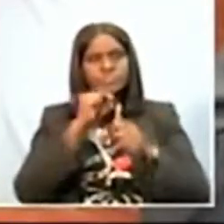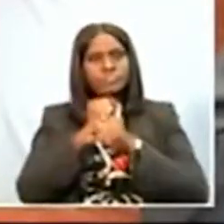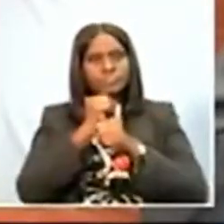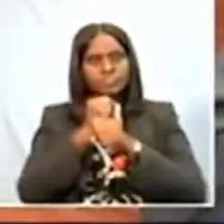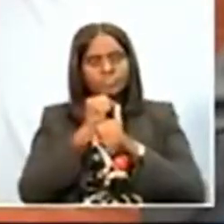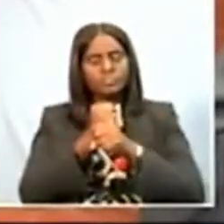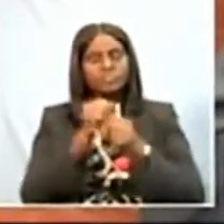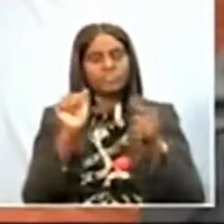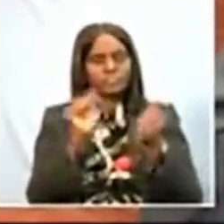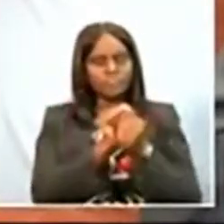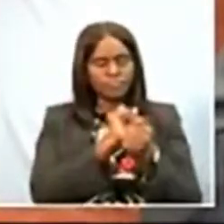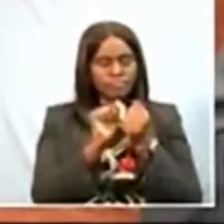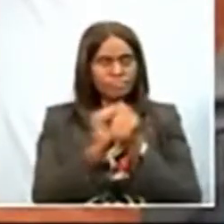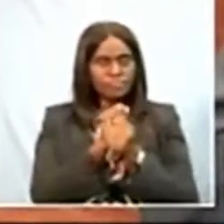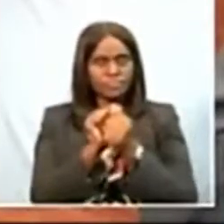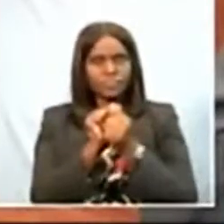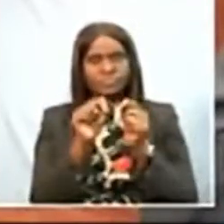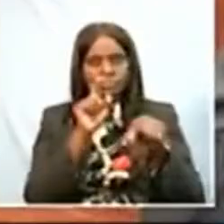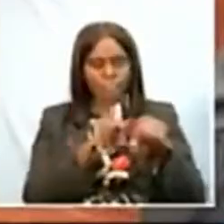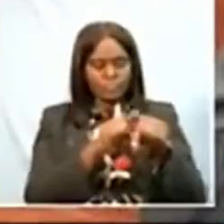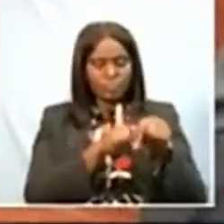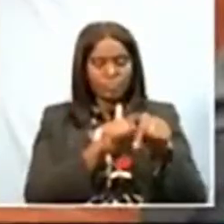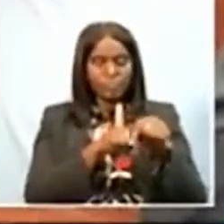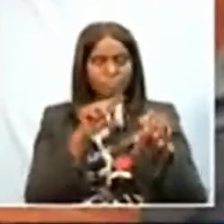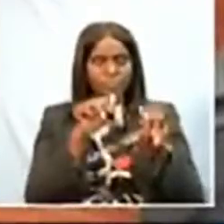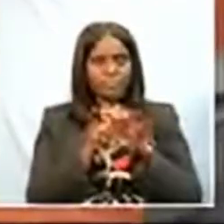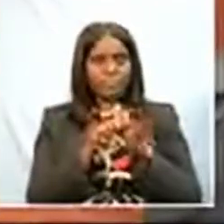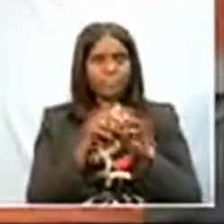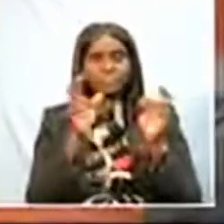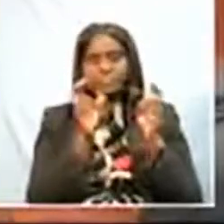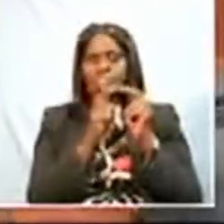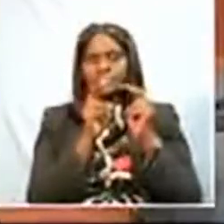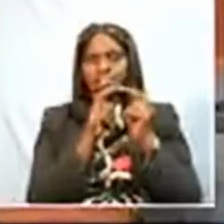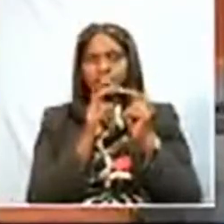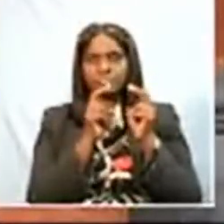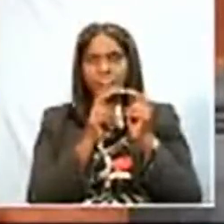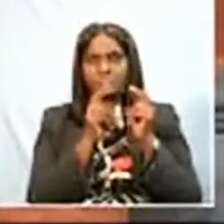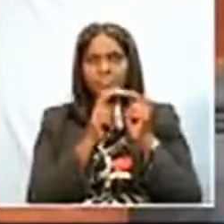the defect liability period in the contract.